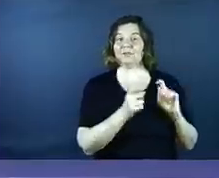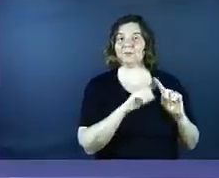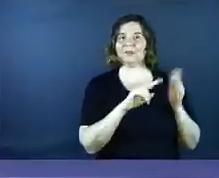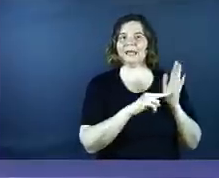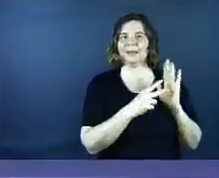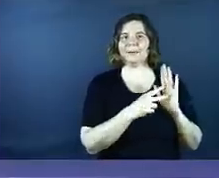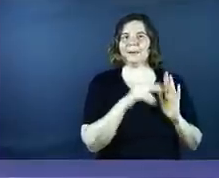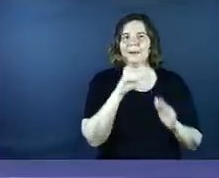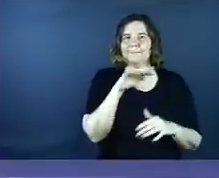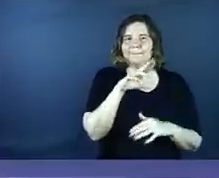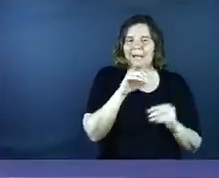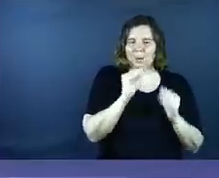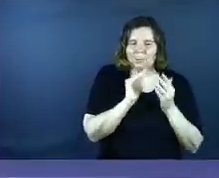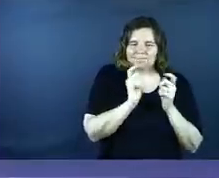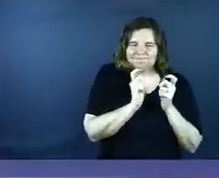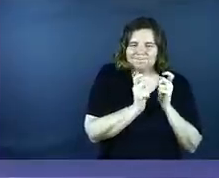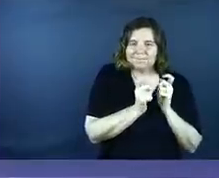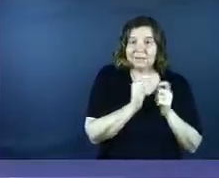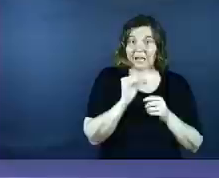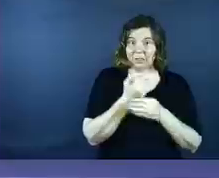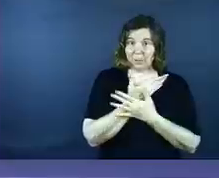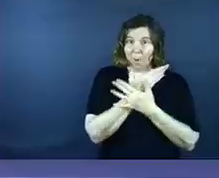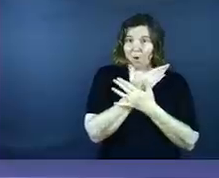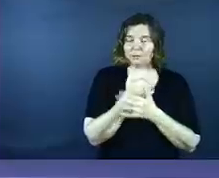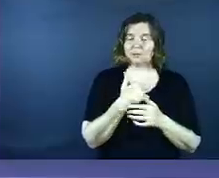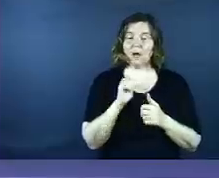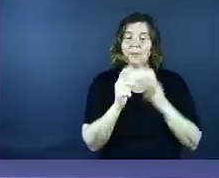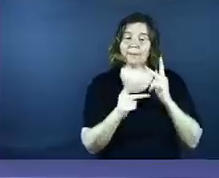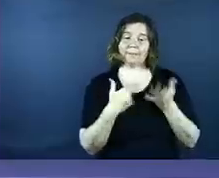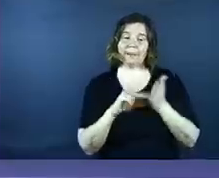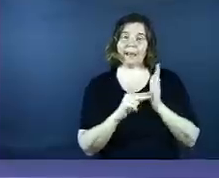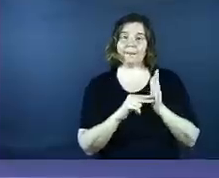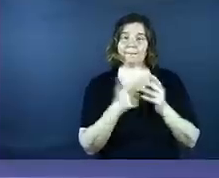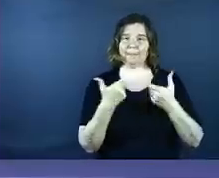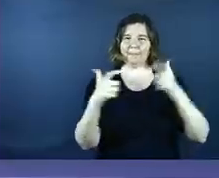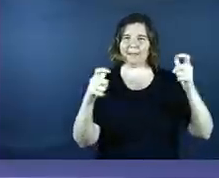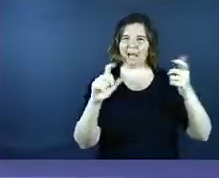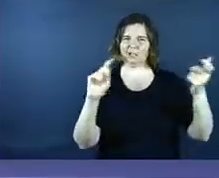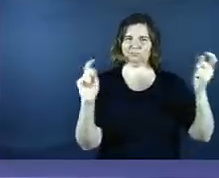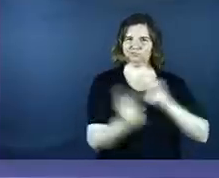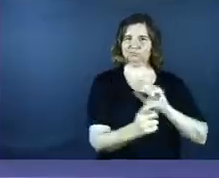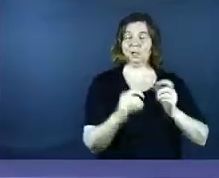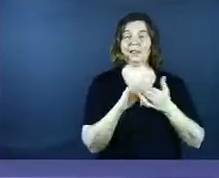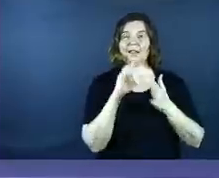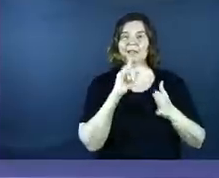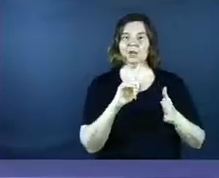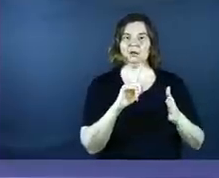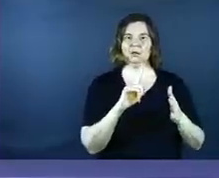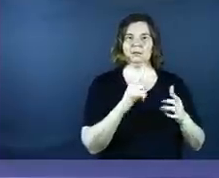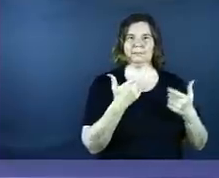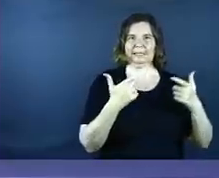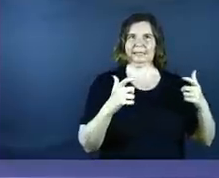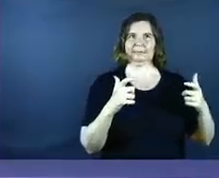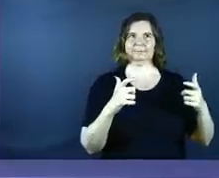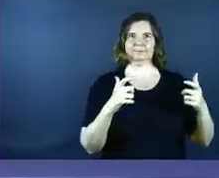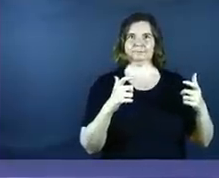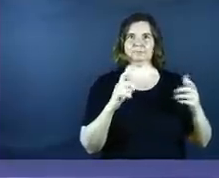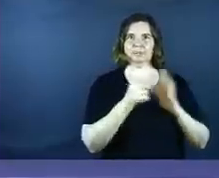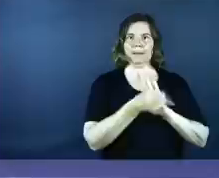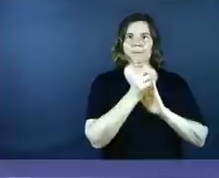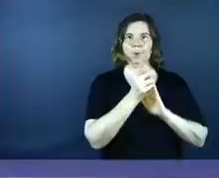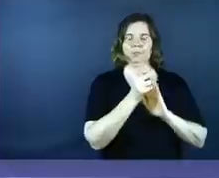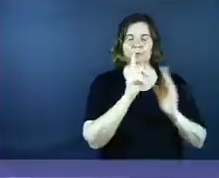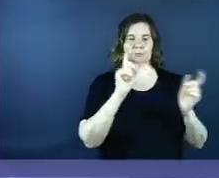mean is microevolution, like those moths that I was talking about. Other people might mean macroevolution, that there were these big